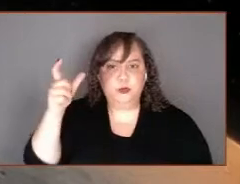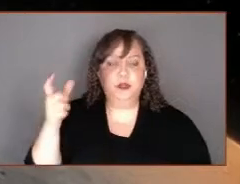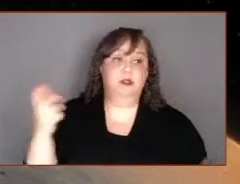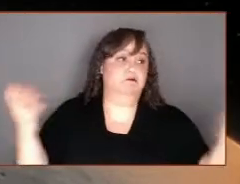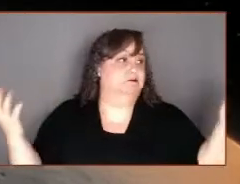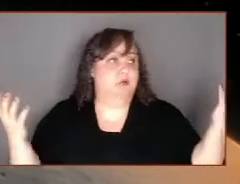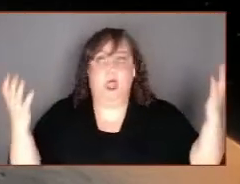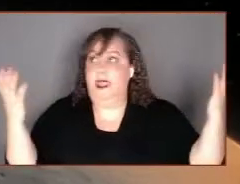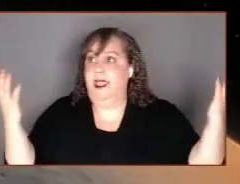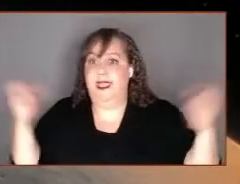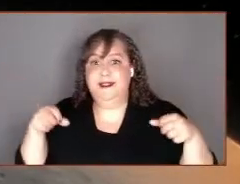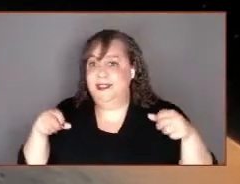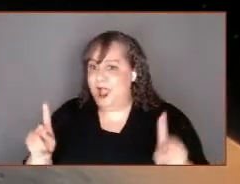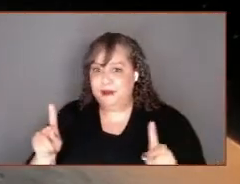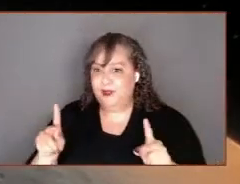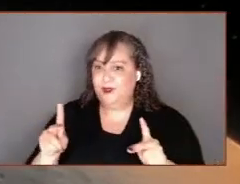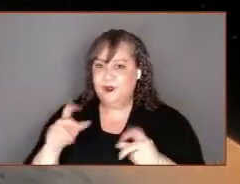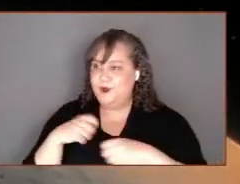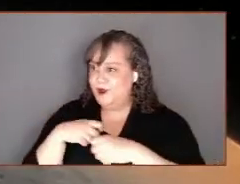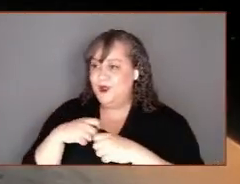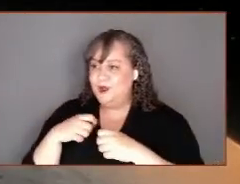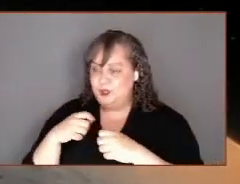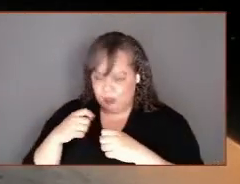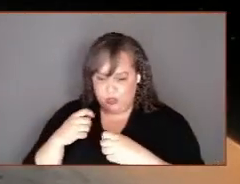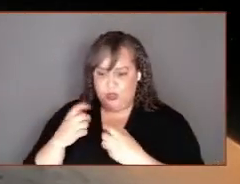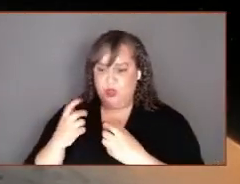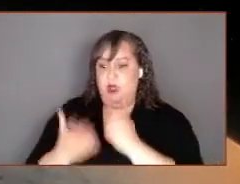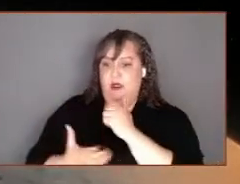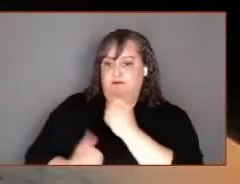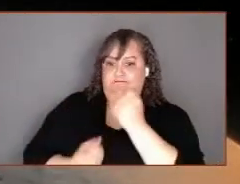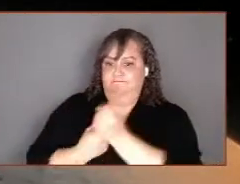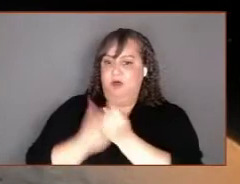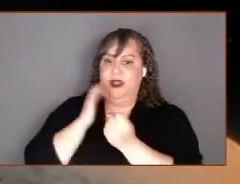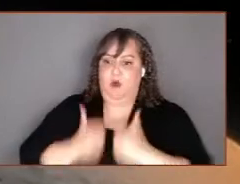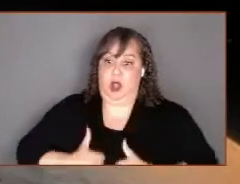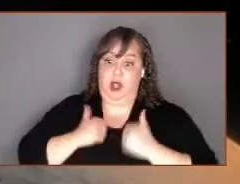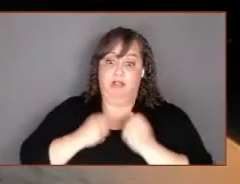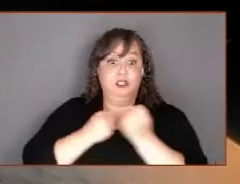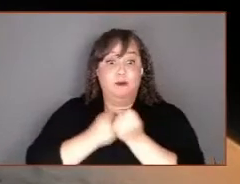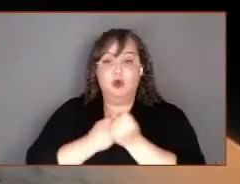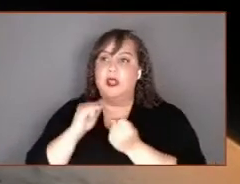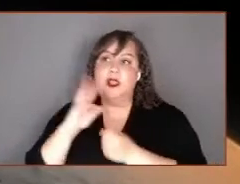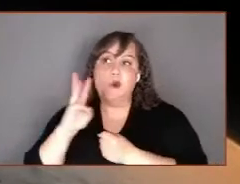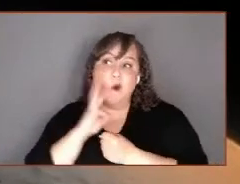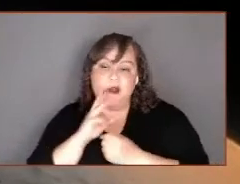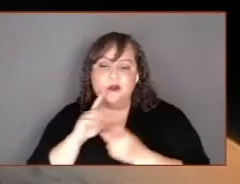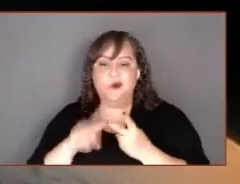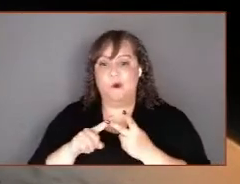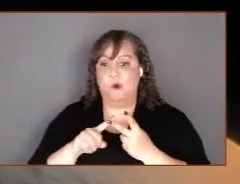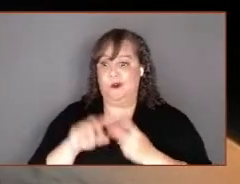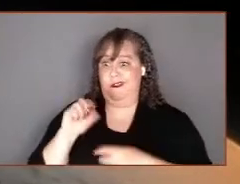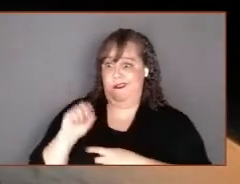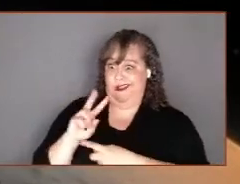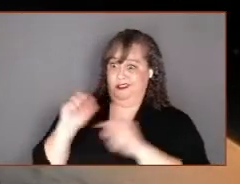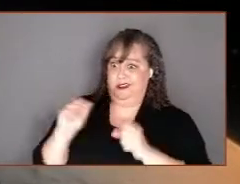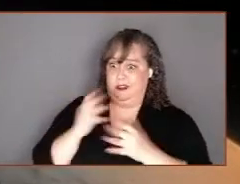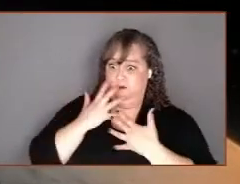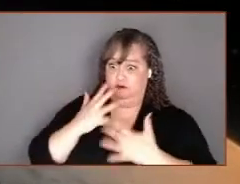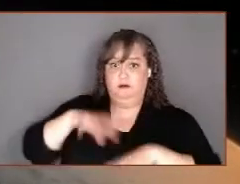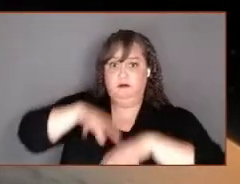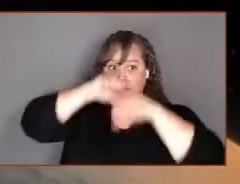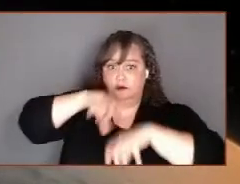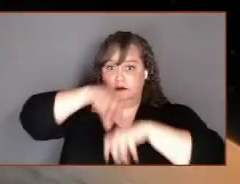not just the life support goods that astronauts would need, things like water or breathable oxygen, but it's also a way to get the propellant they